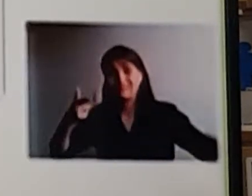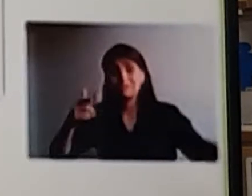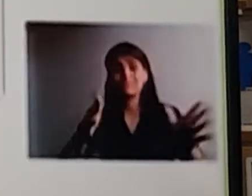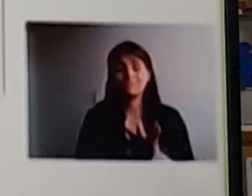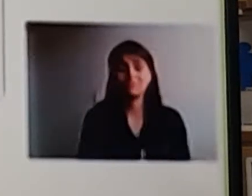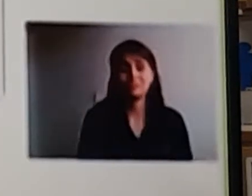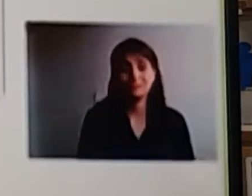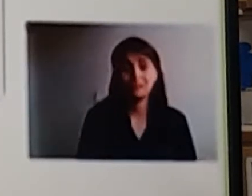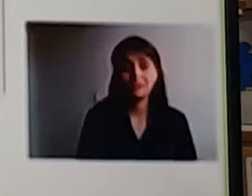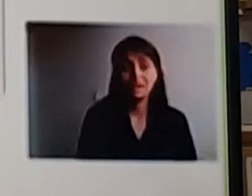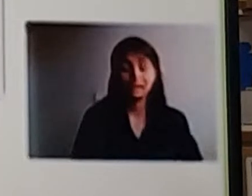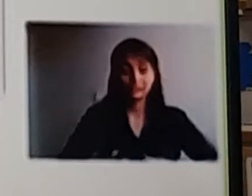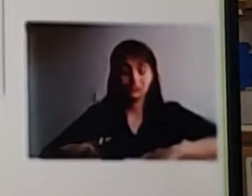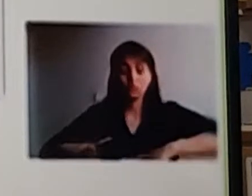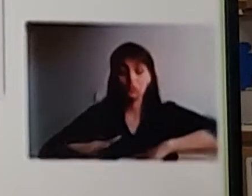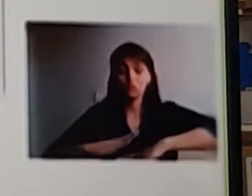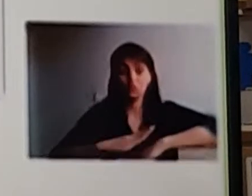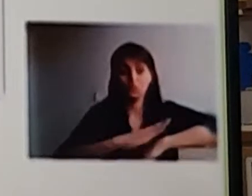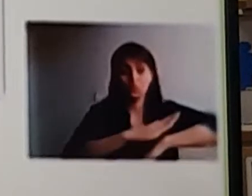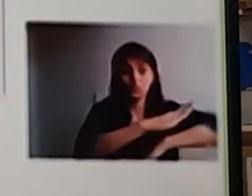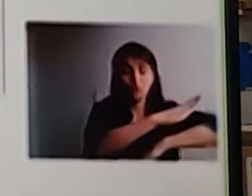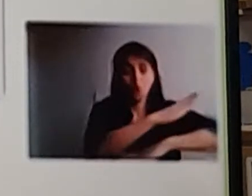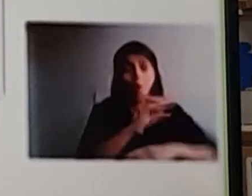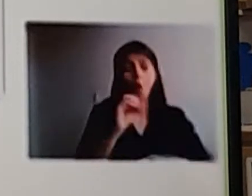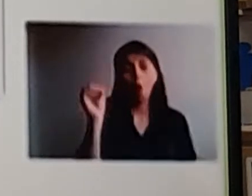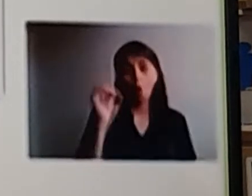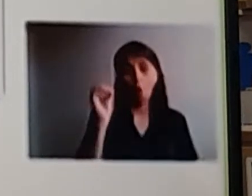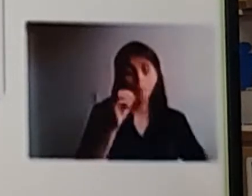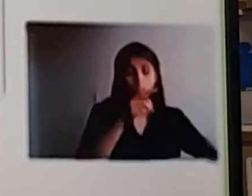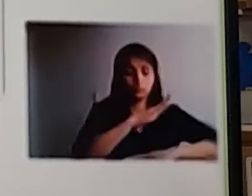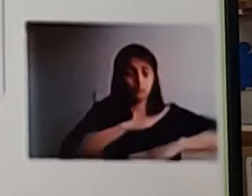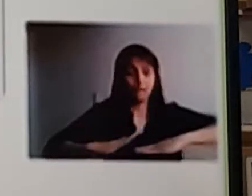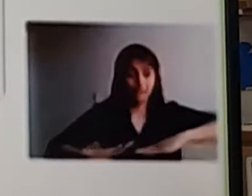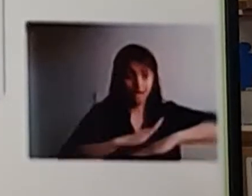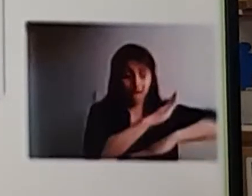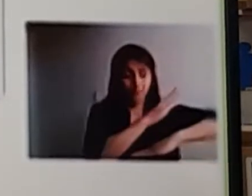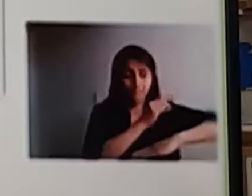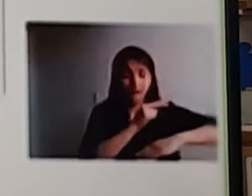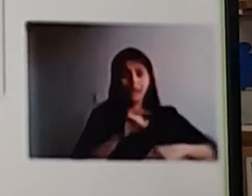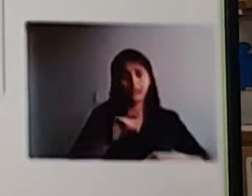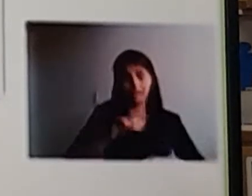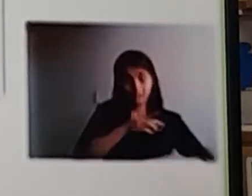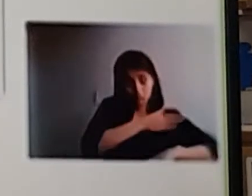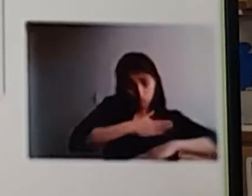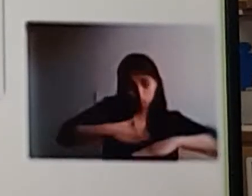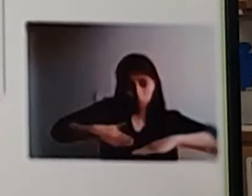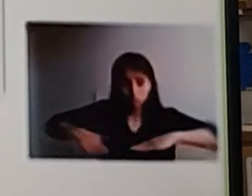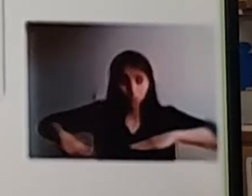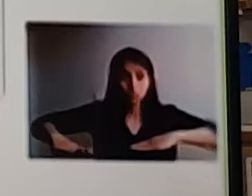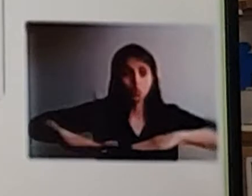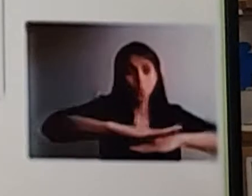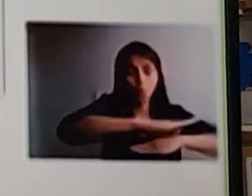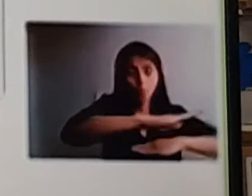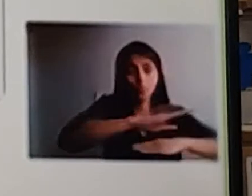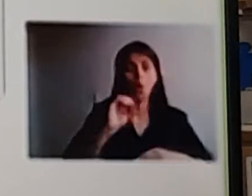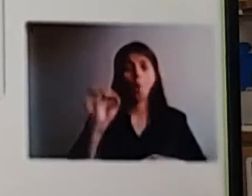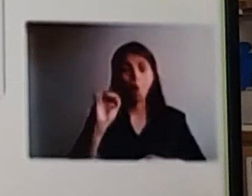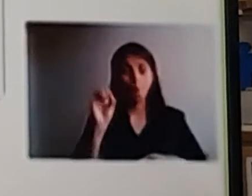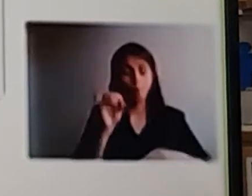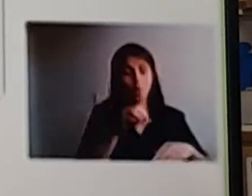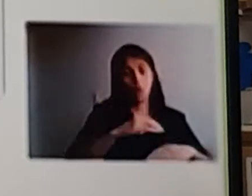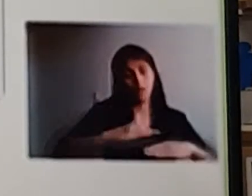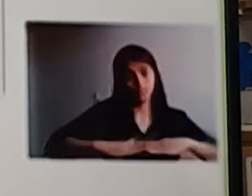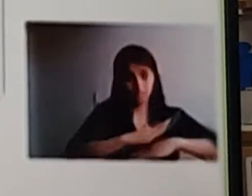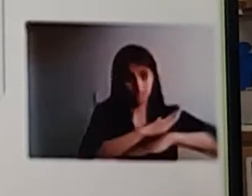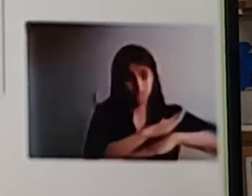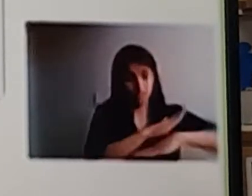L-shaped ramp. But you need a rest area in both sides, because if it's very long. Of course, the wideness of the ramp should be, if